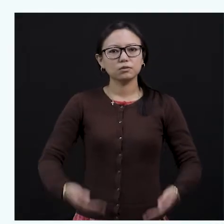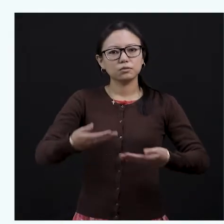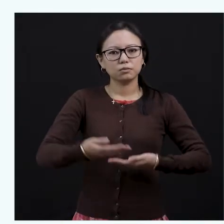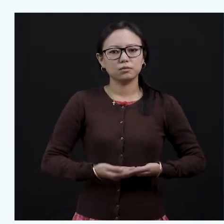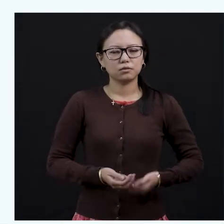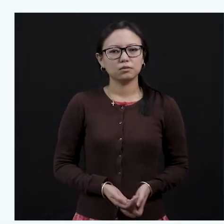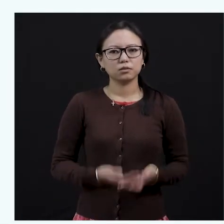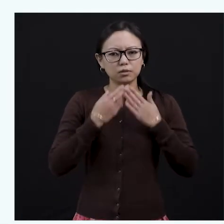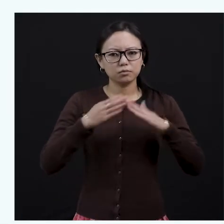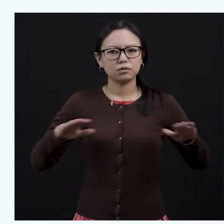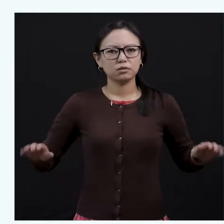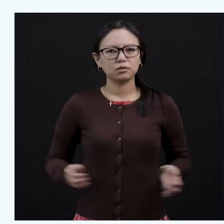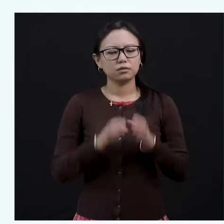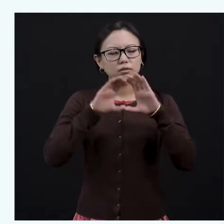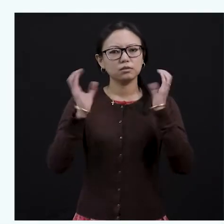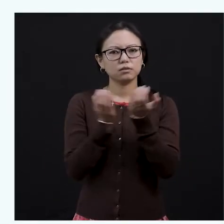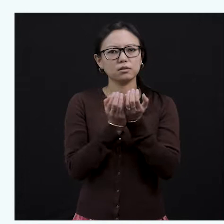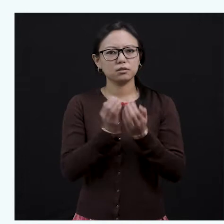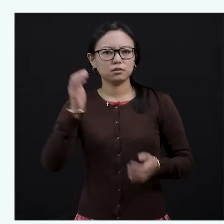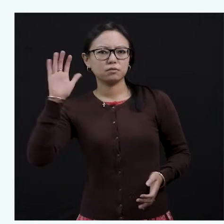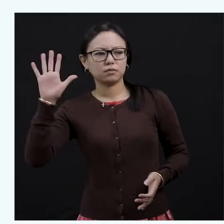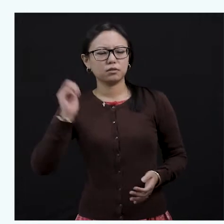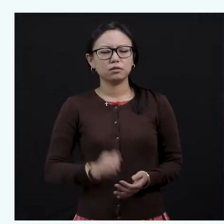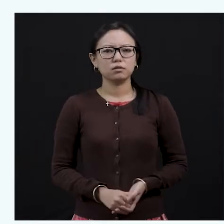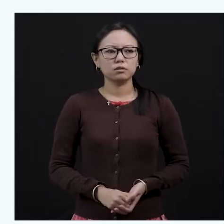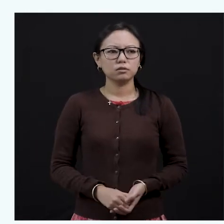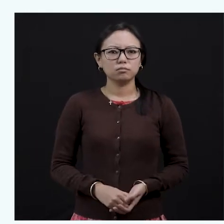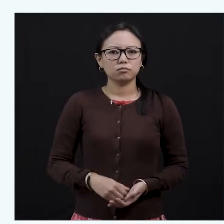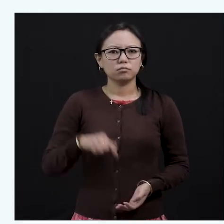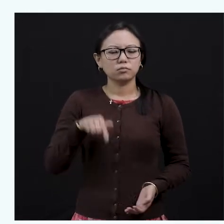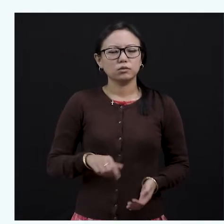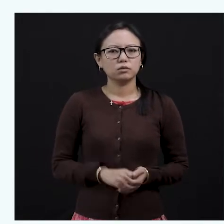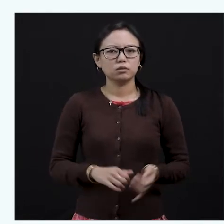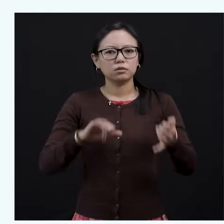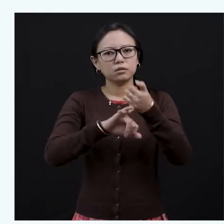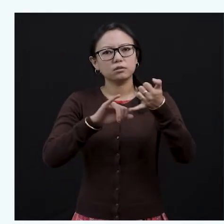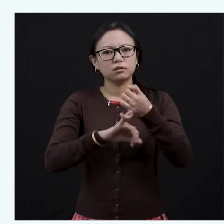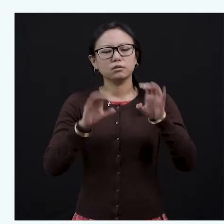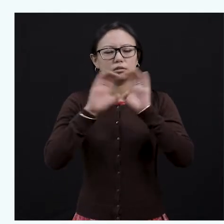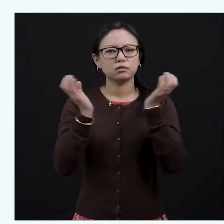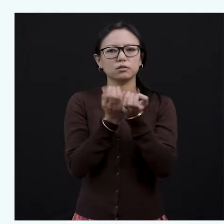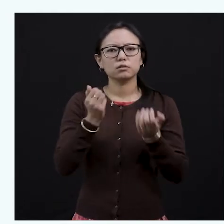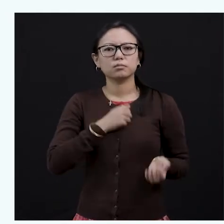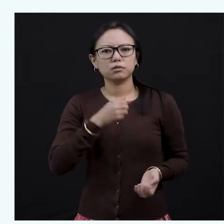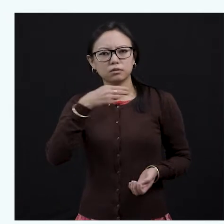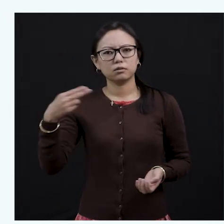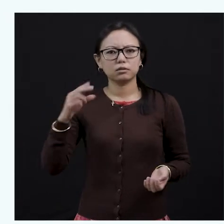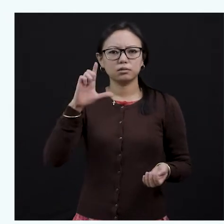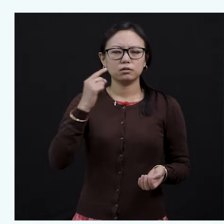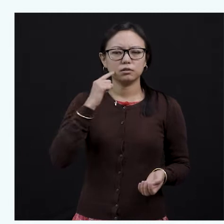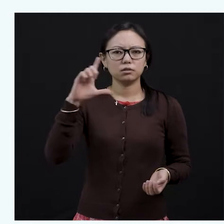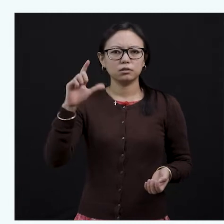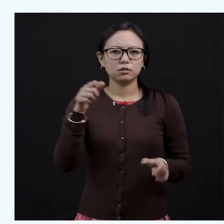Welcome, students of class 5. This is your social science class. I am Lily Case and I am going to